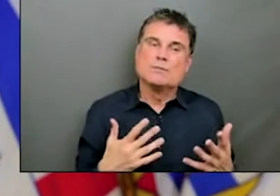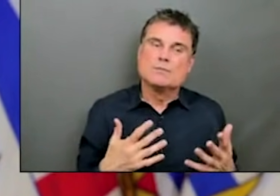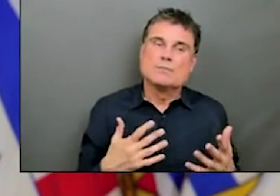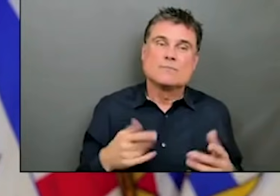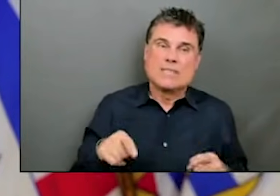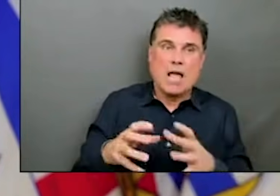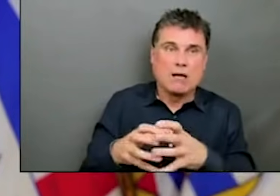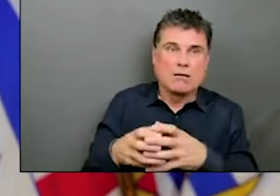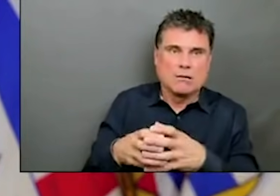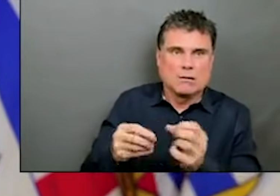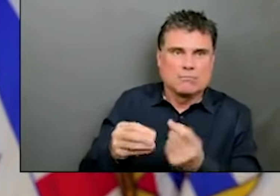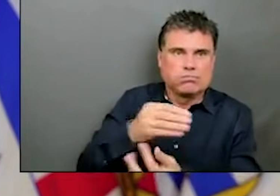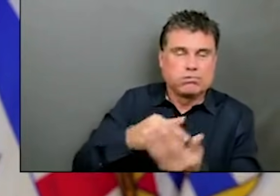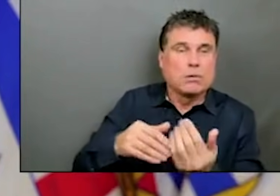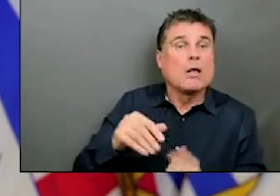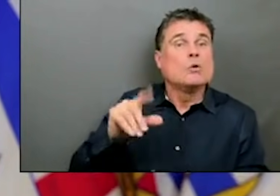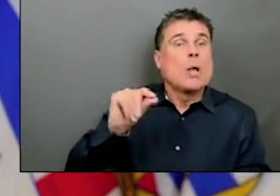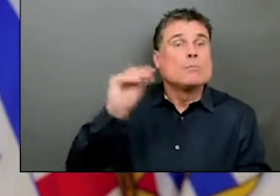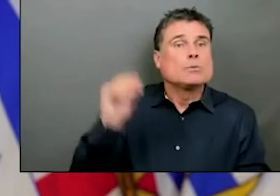is from Penny Dufflo, CTV.